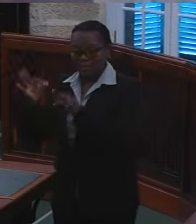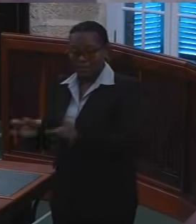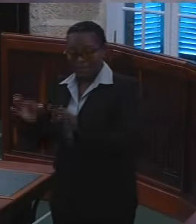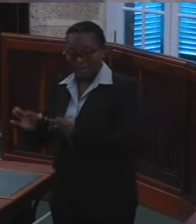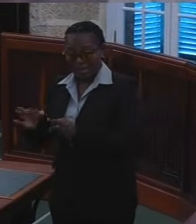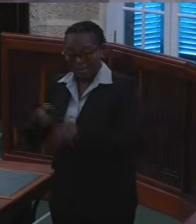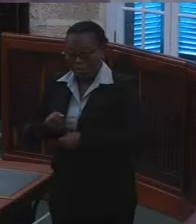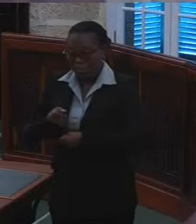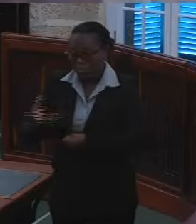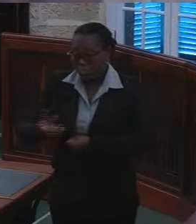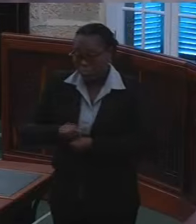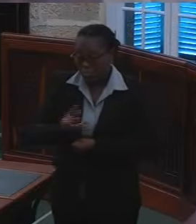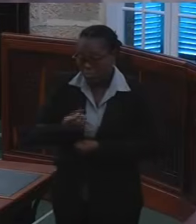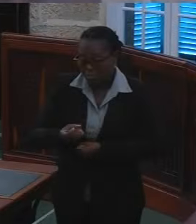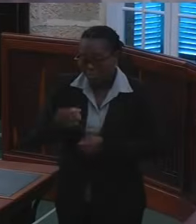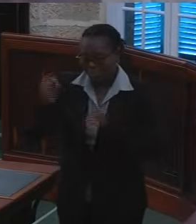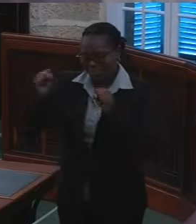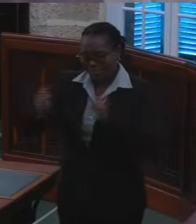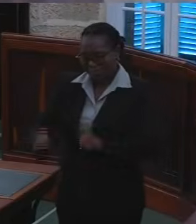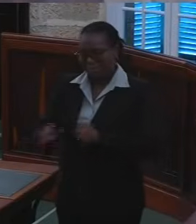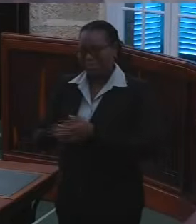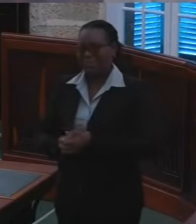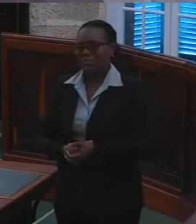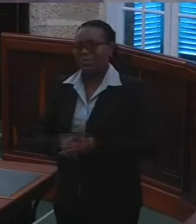want, and as part of their